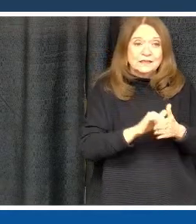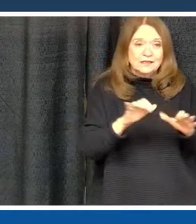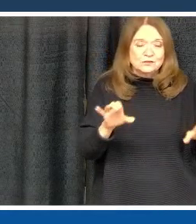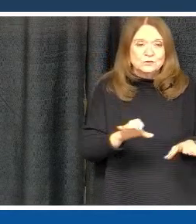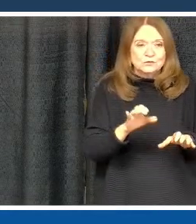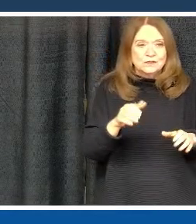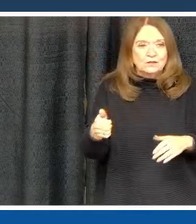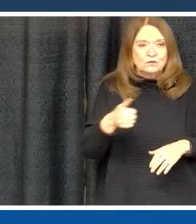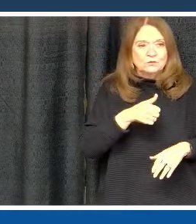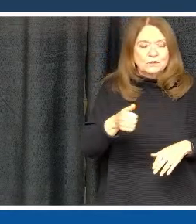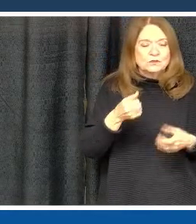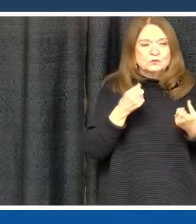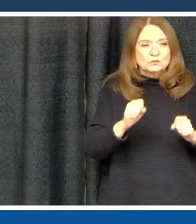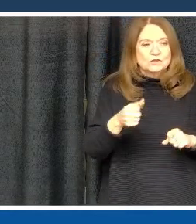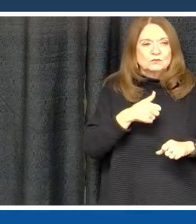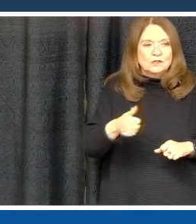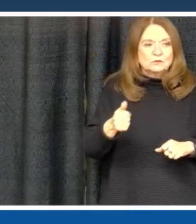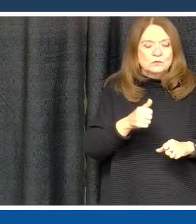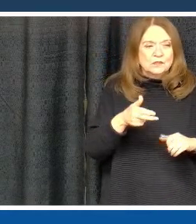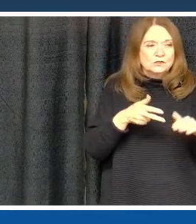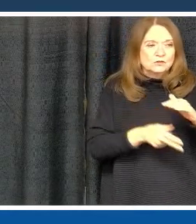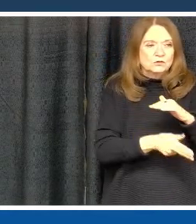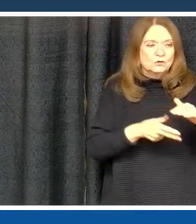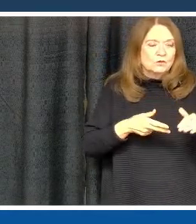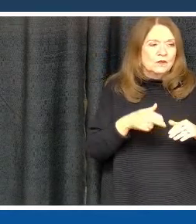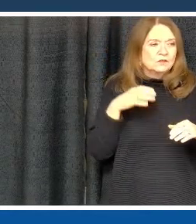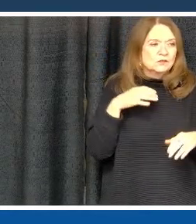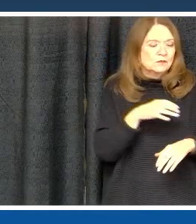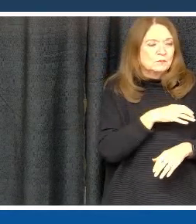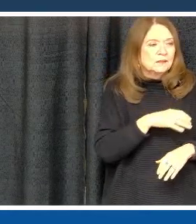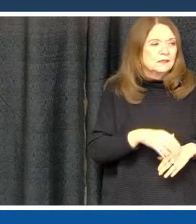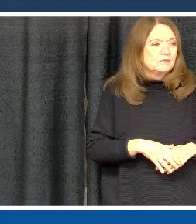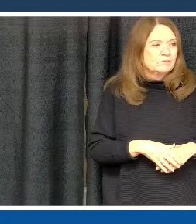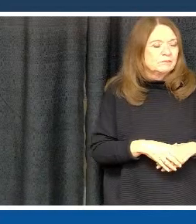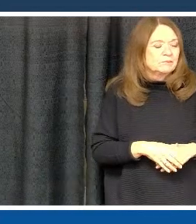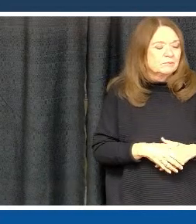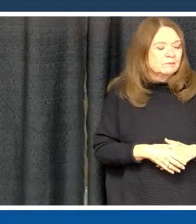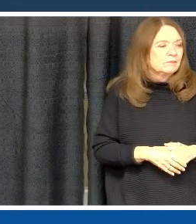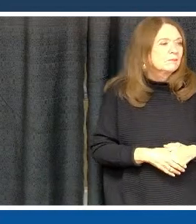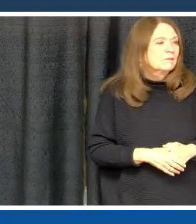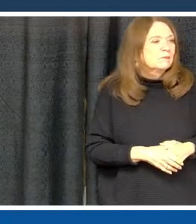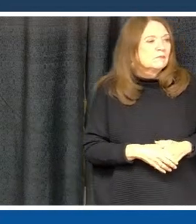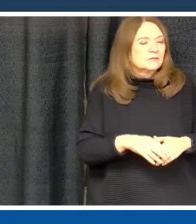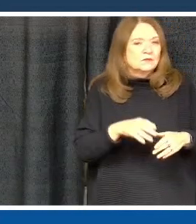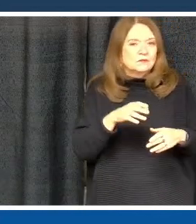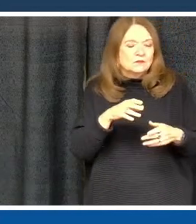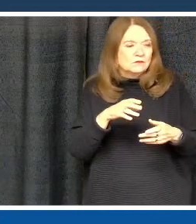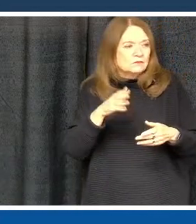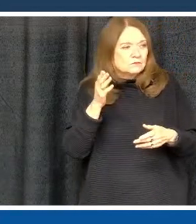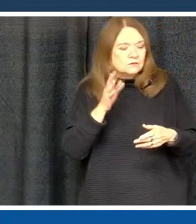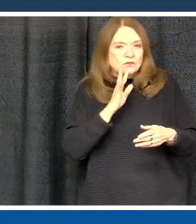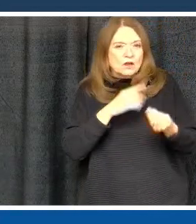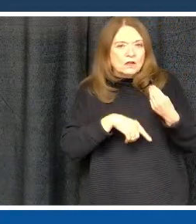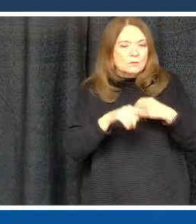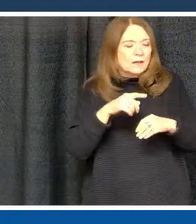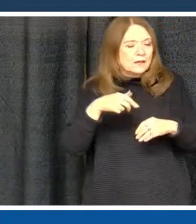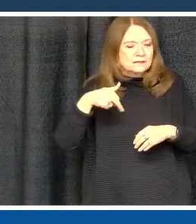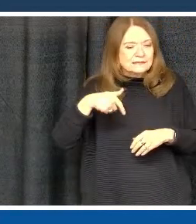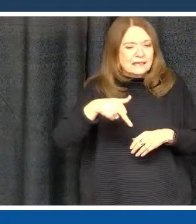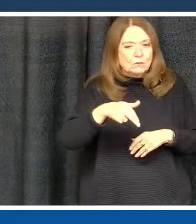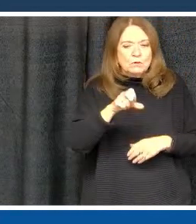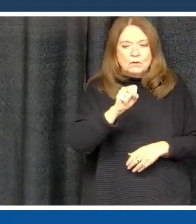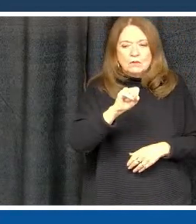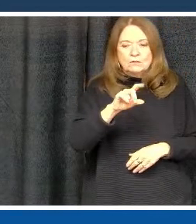the Streets, Transportation and Garage Committee to talk about sidewalks. There's been